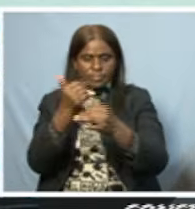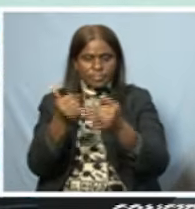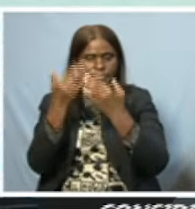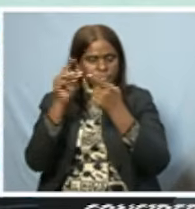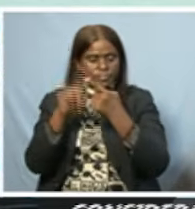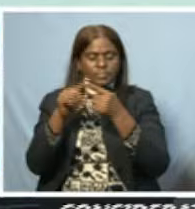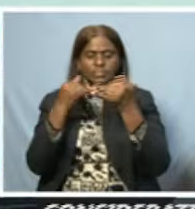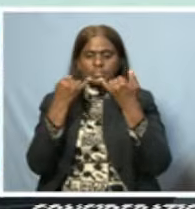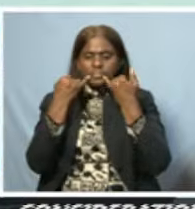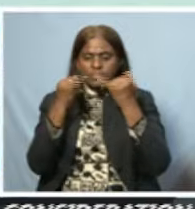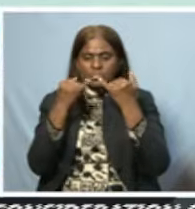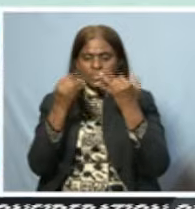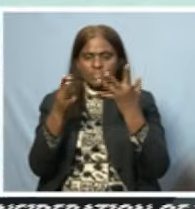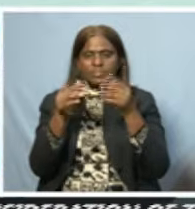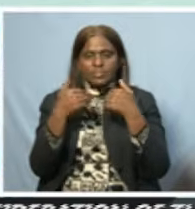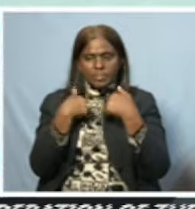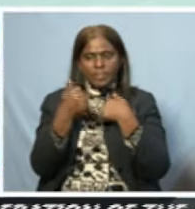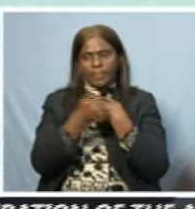that